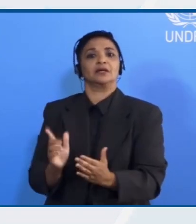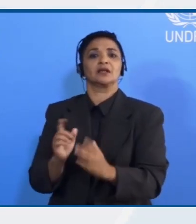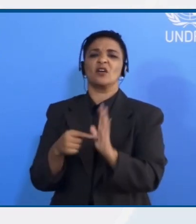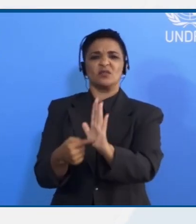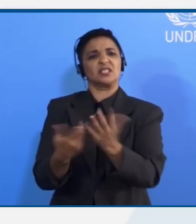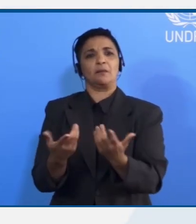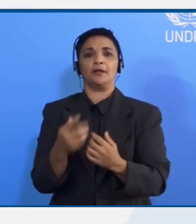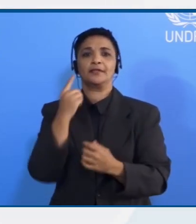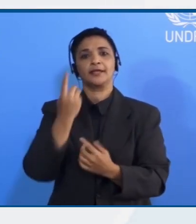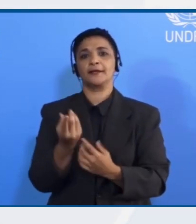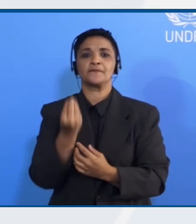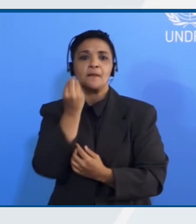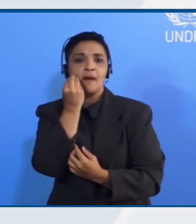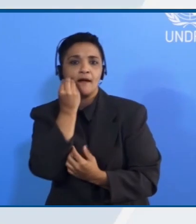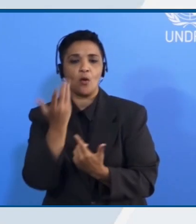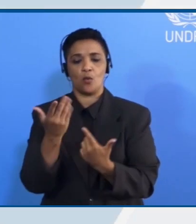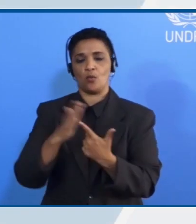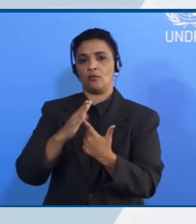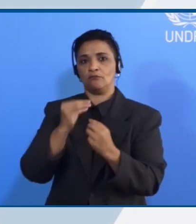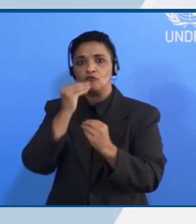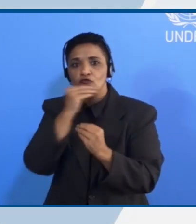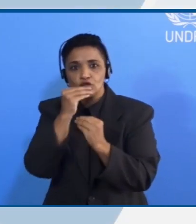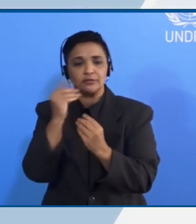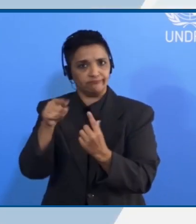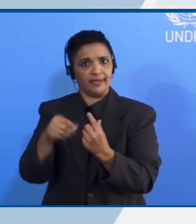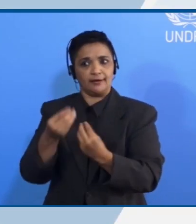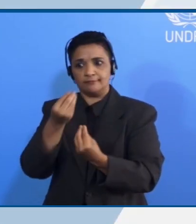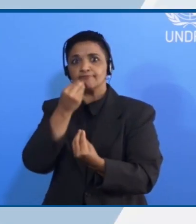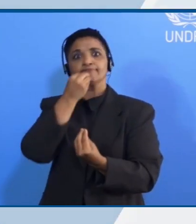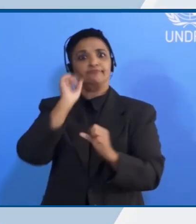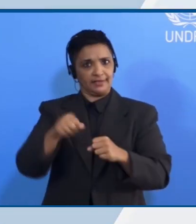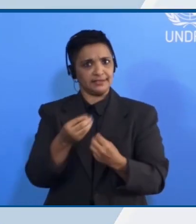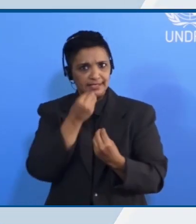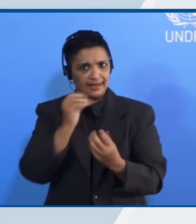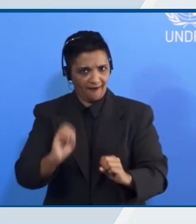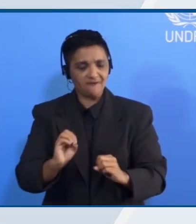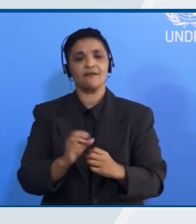like mangrove fruits, can be utilized as food.